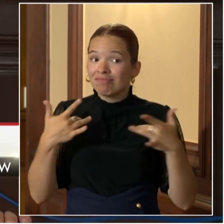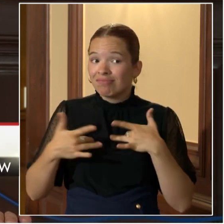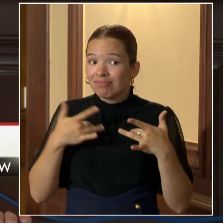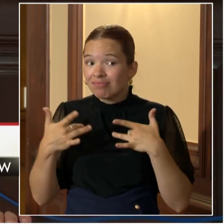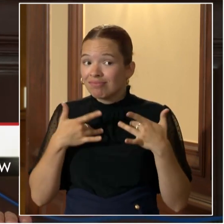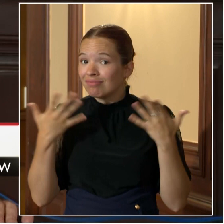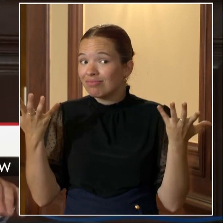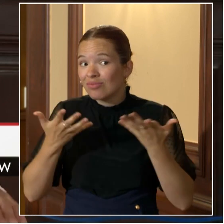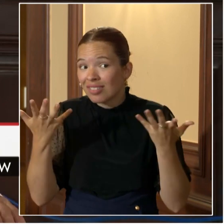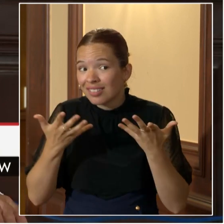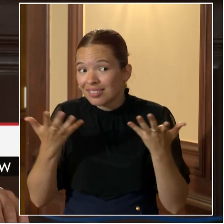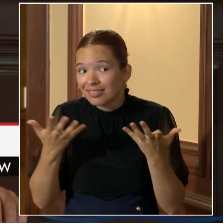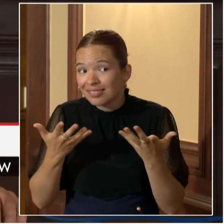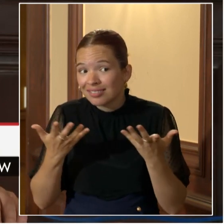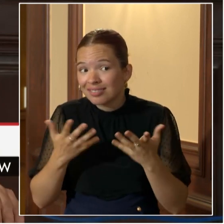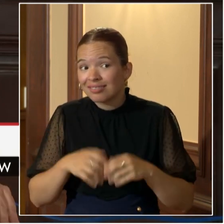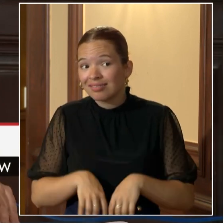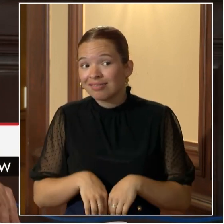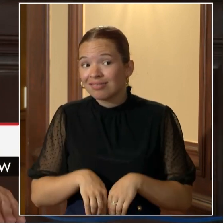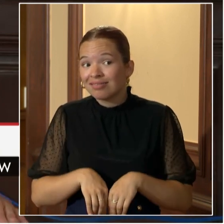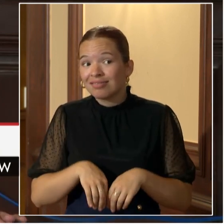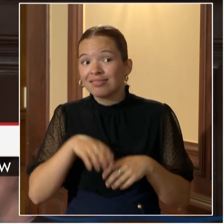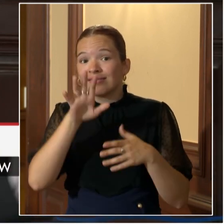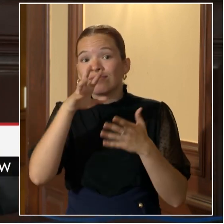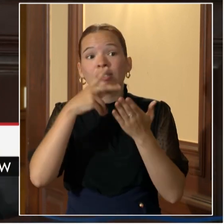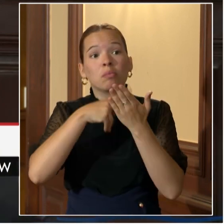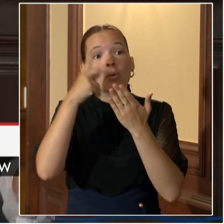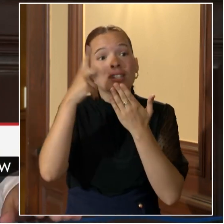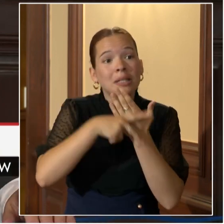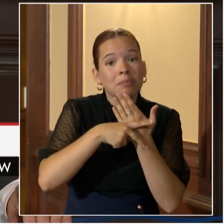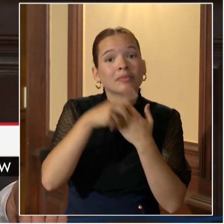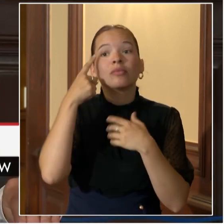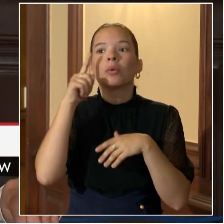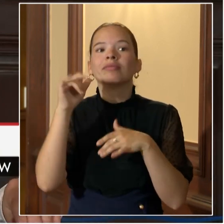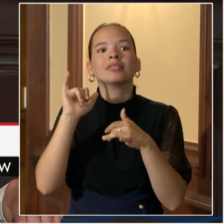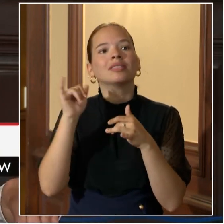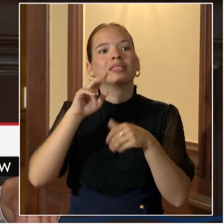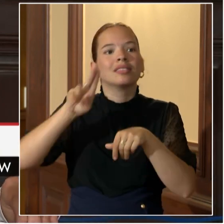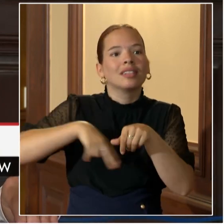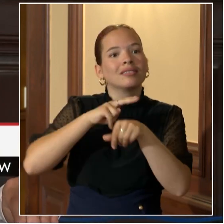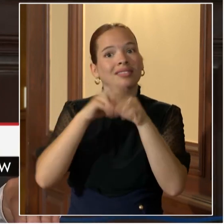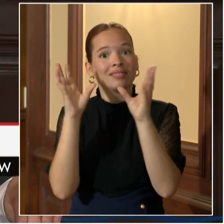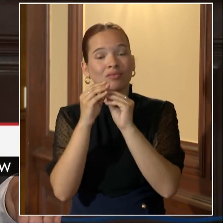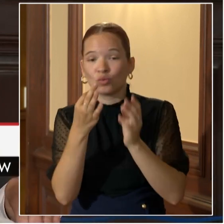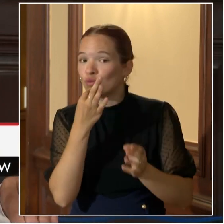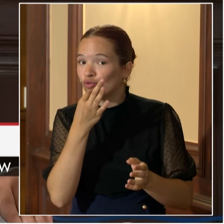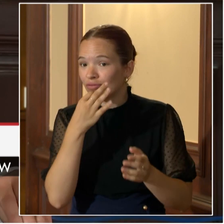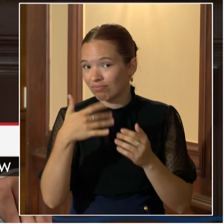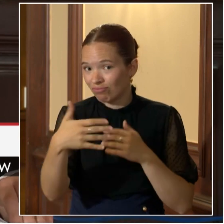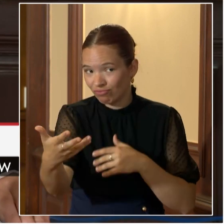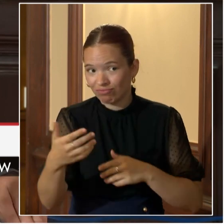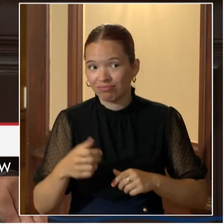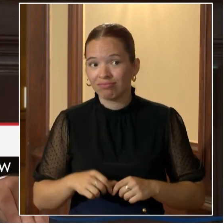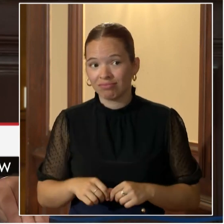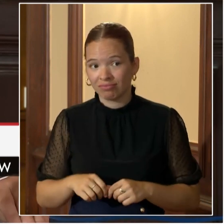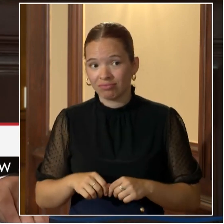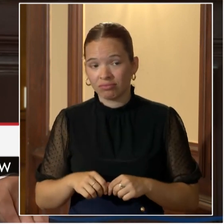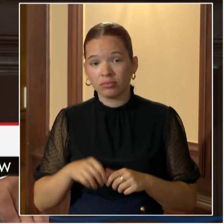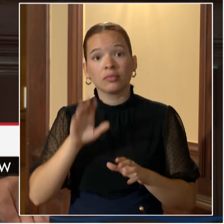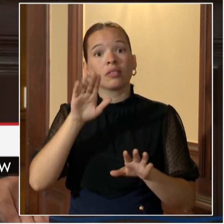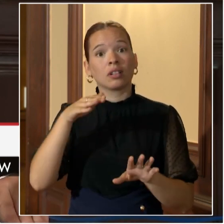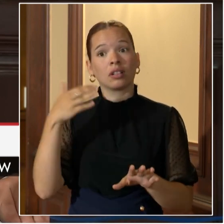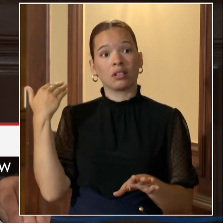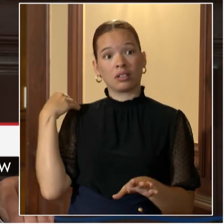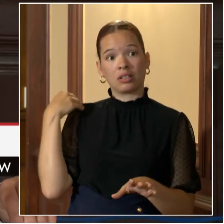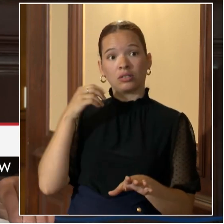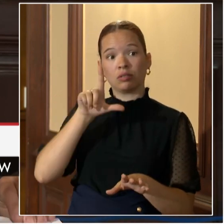national conventions. In 2016, you, Madam Mayor, joined us at both major conventions, and in particular,